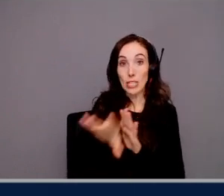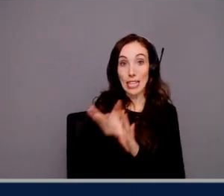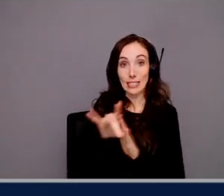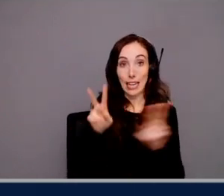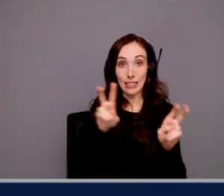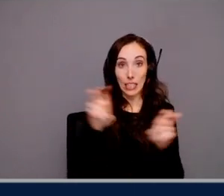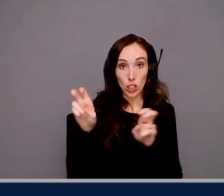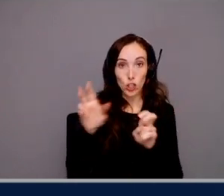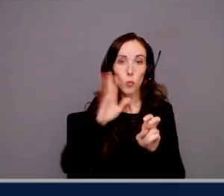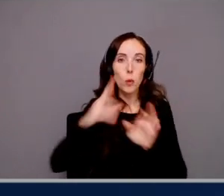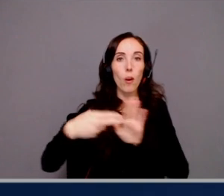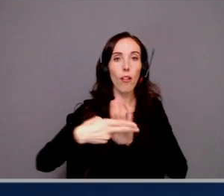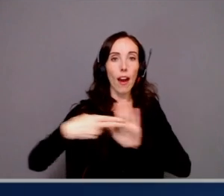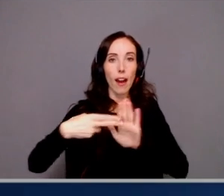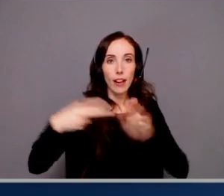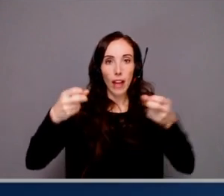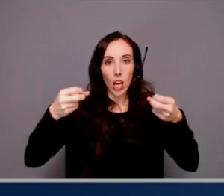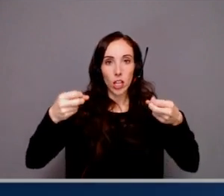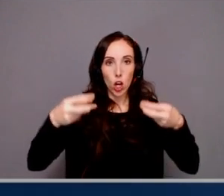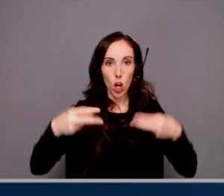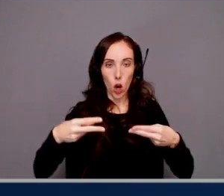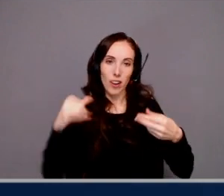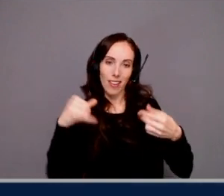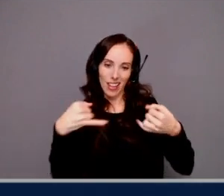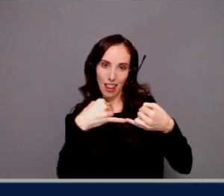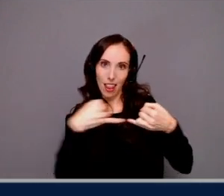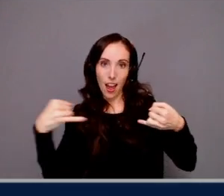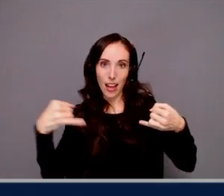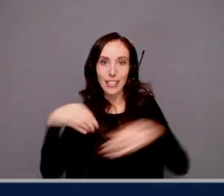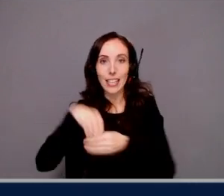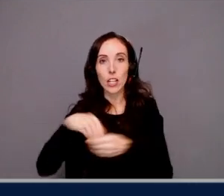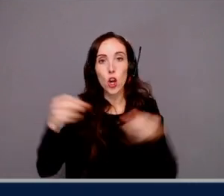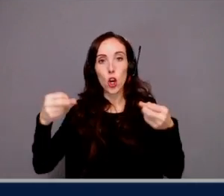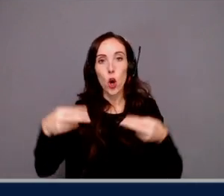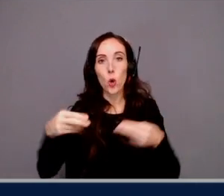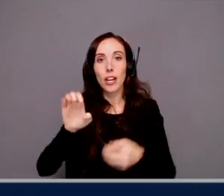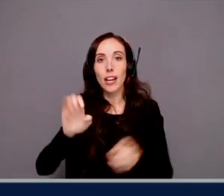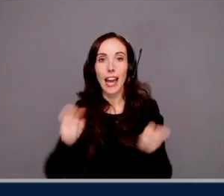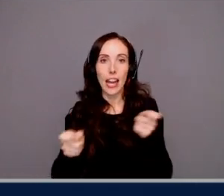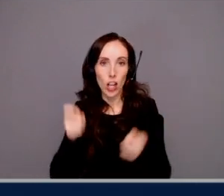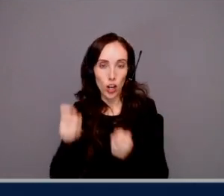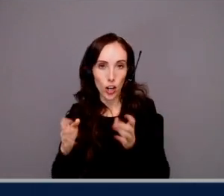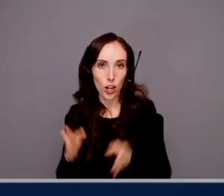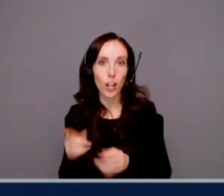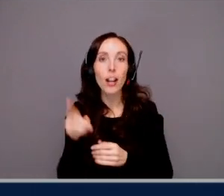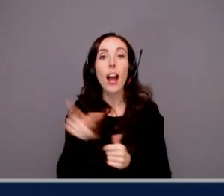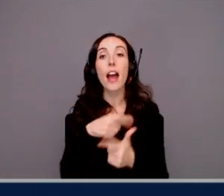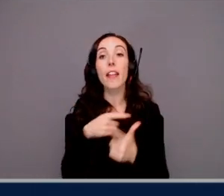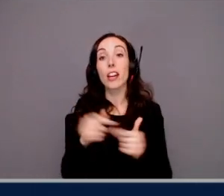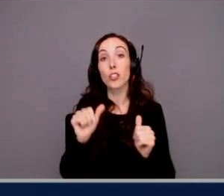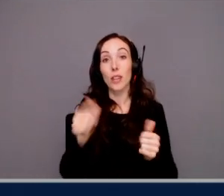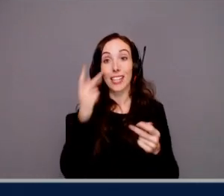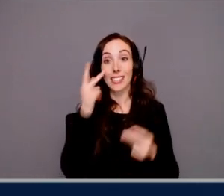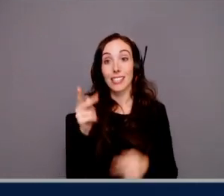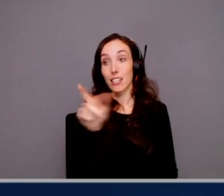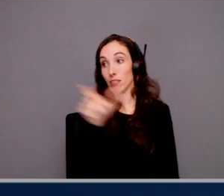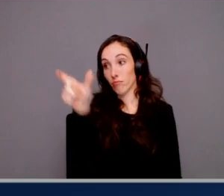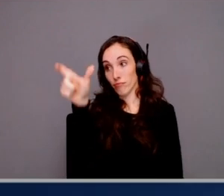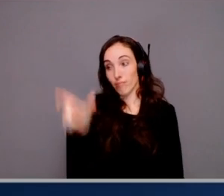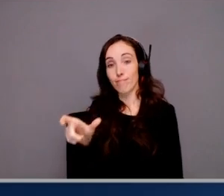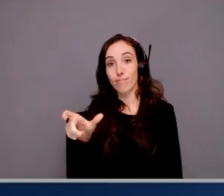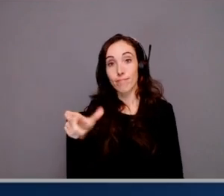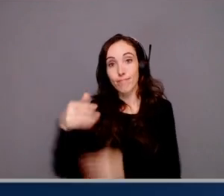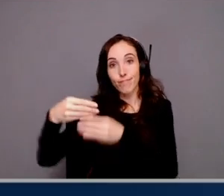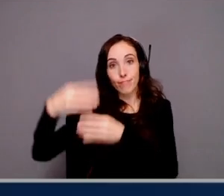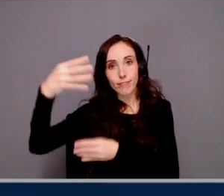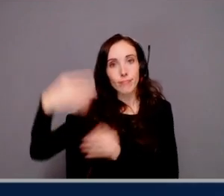the code directly. We highlight that line in the code editor. And then on the right side, you see a detail of what this issue